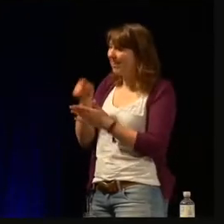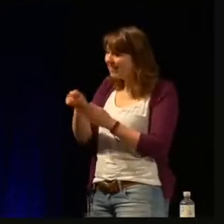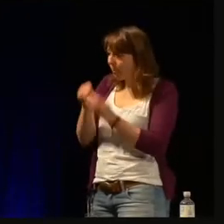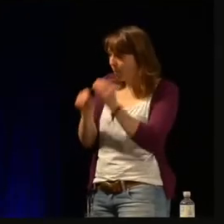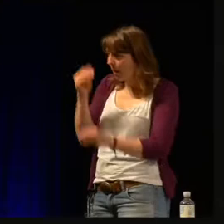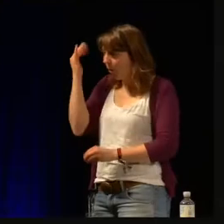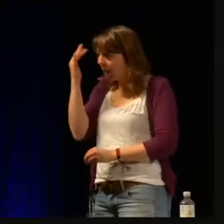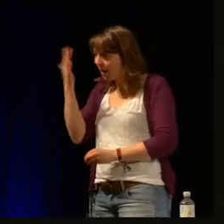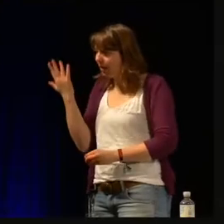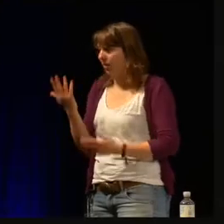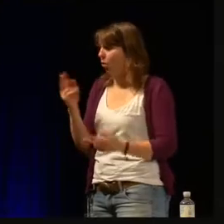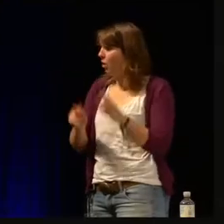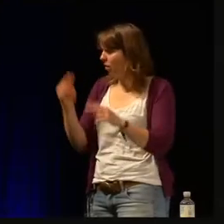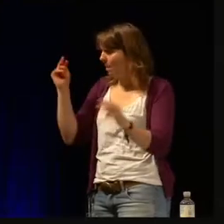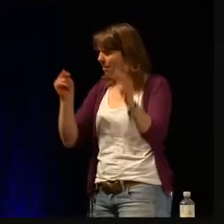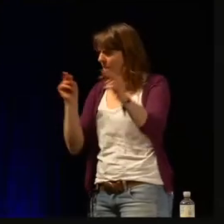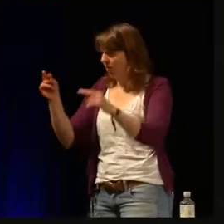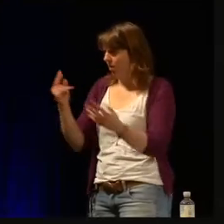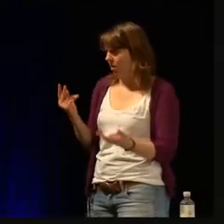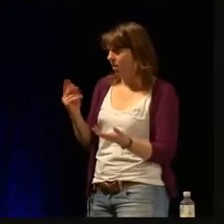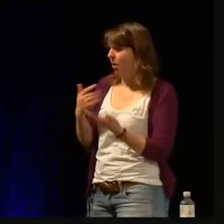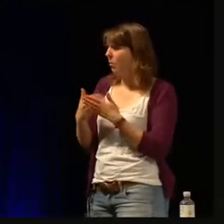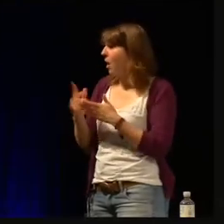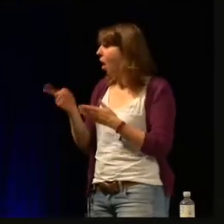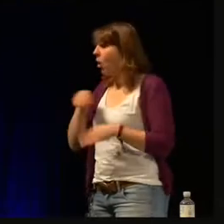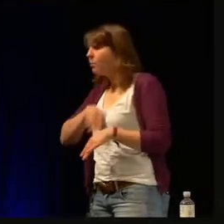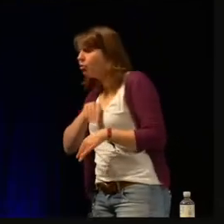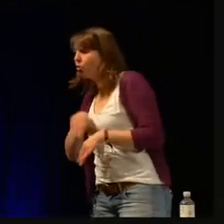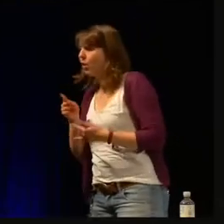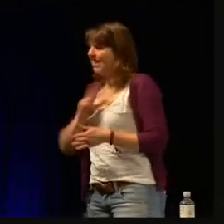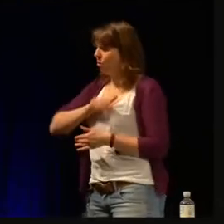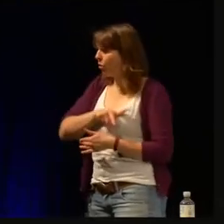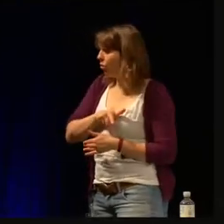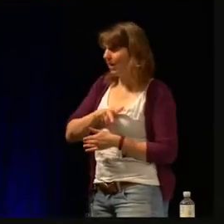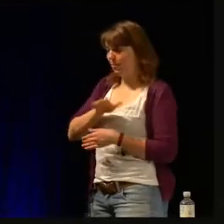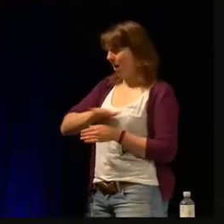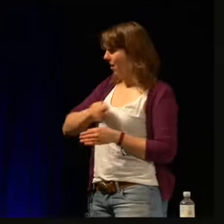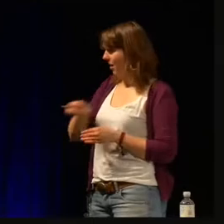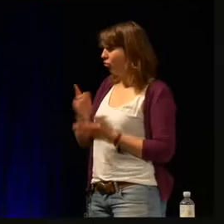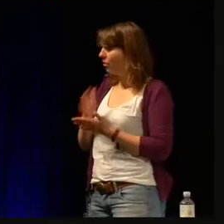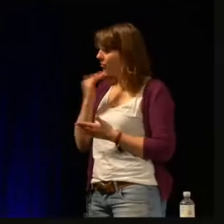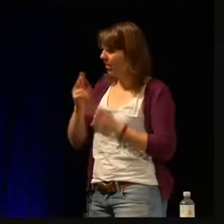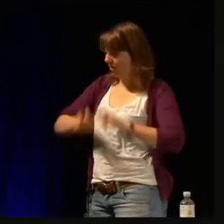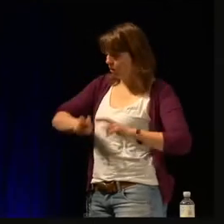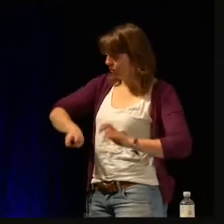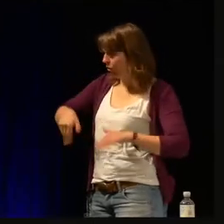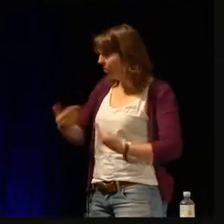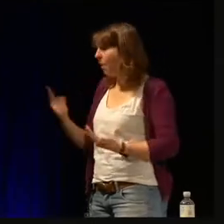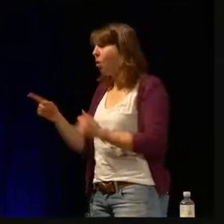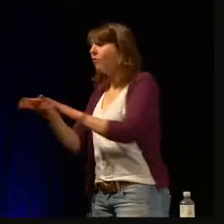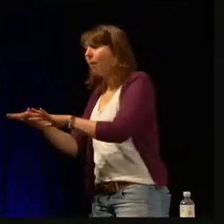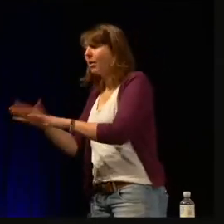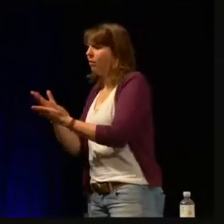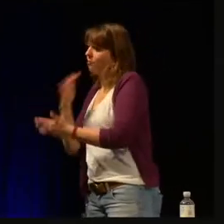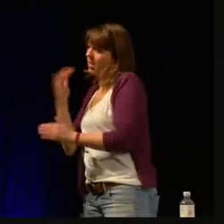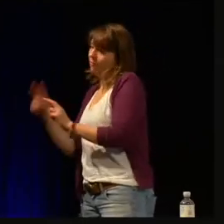There's a huge group of people from all sorts of backgrounds in psychology, sociology,